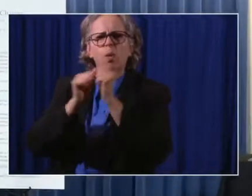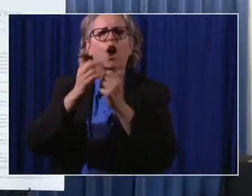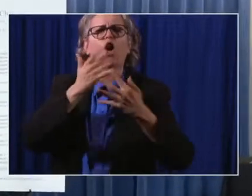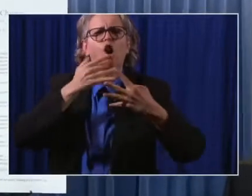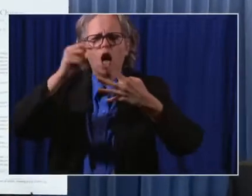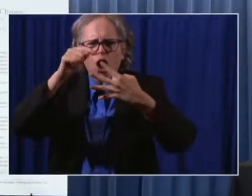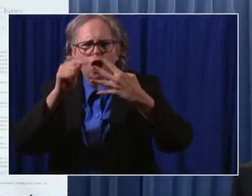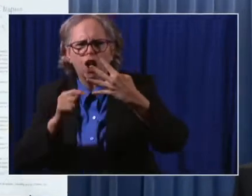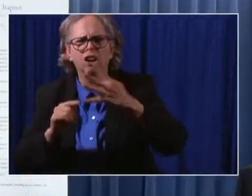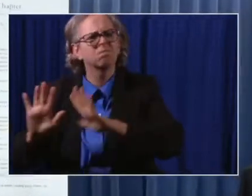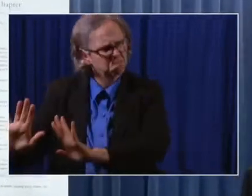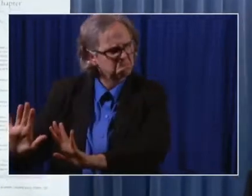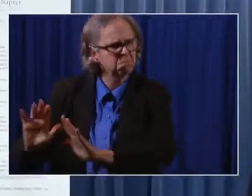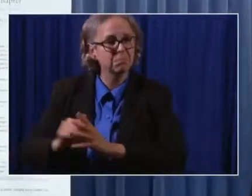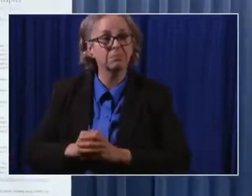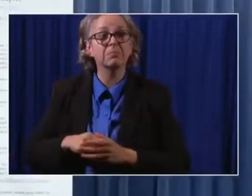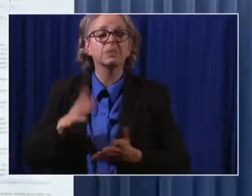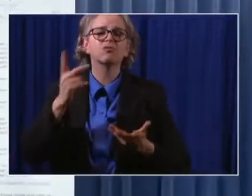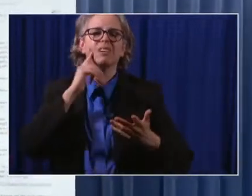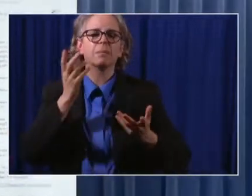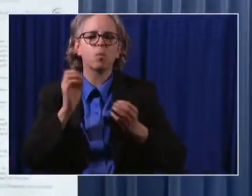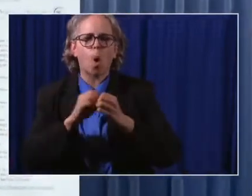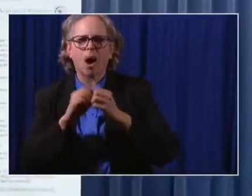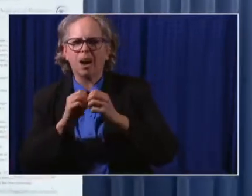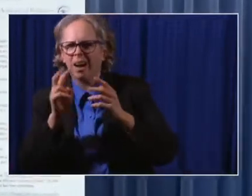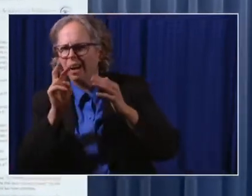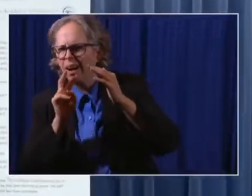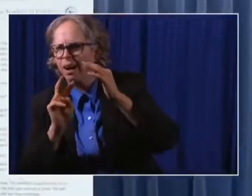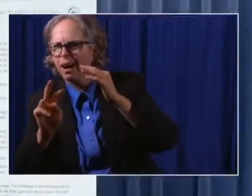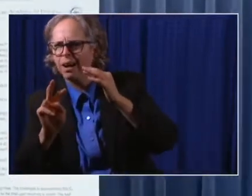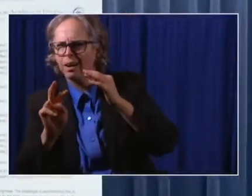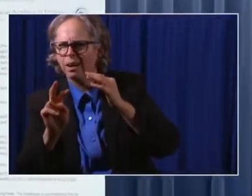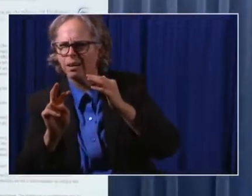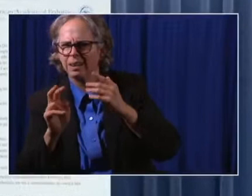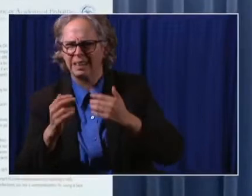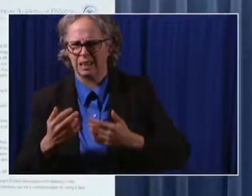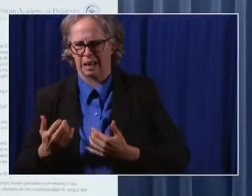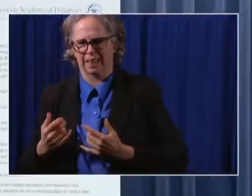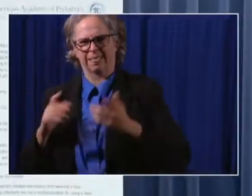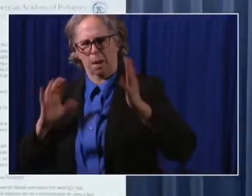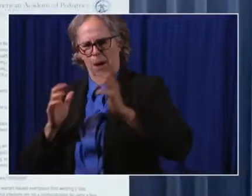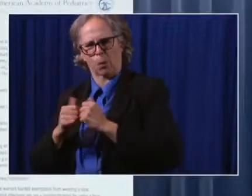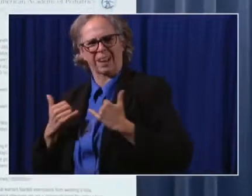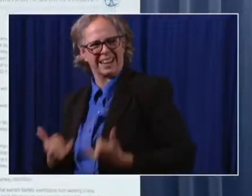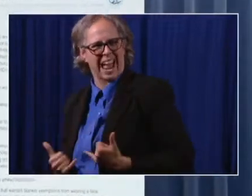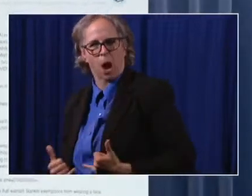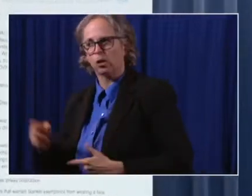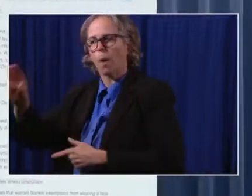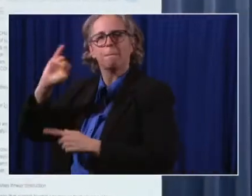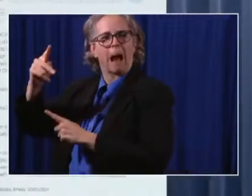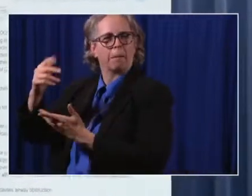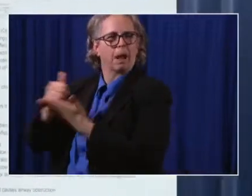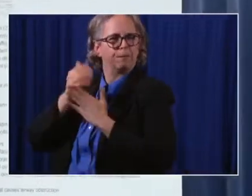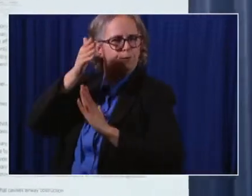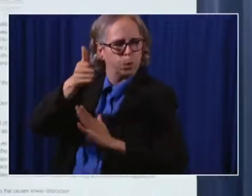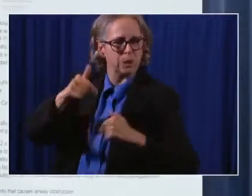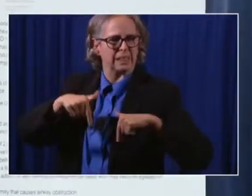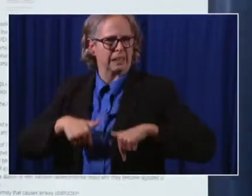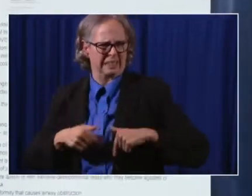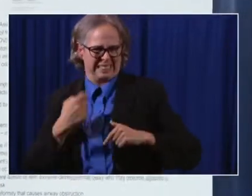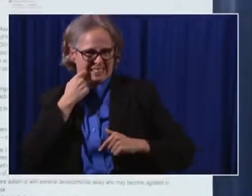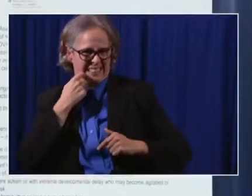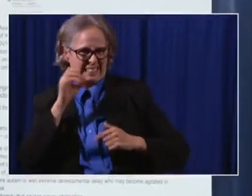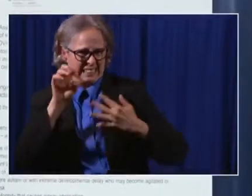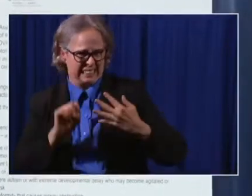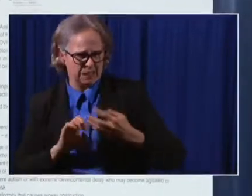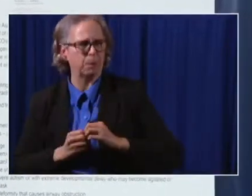future-looking than this. But when people are making decisions, and I'm not telling them how to make decisions